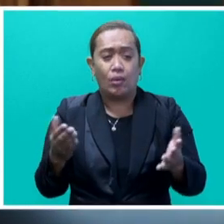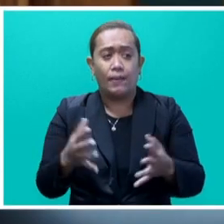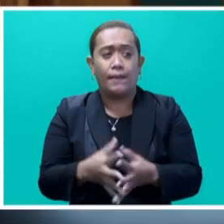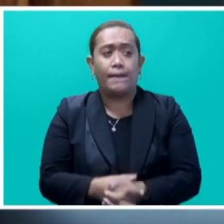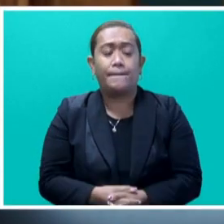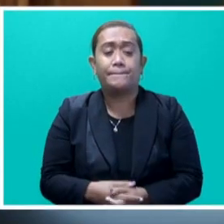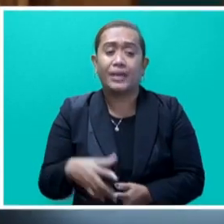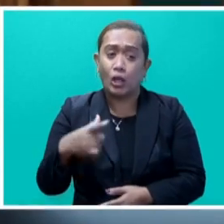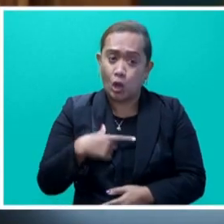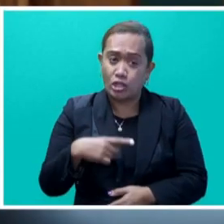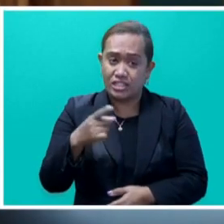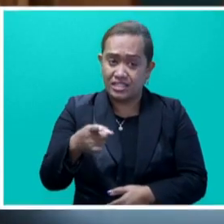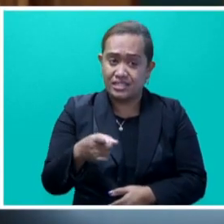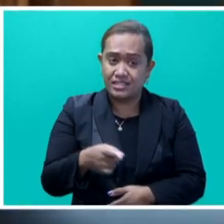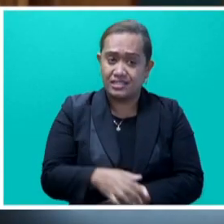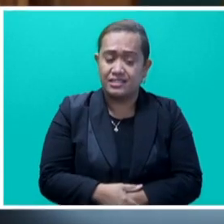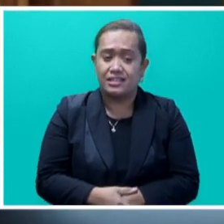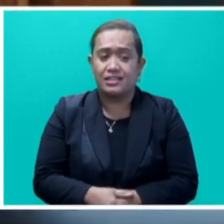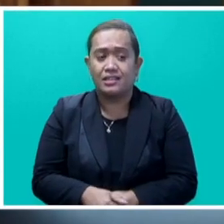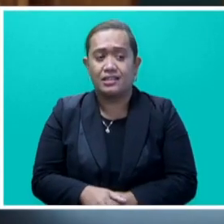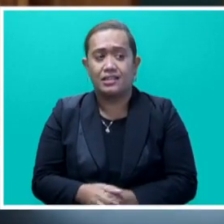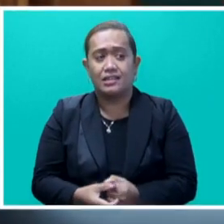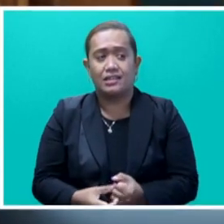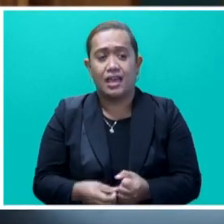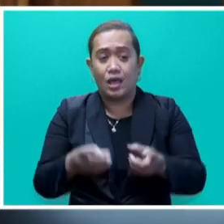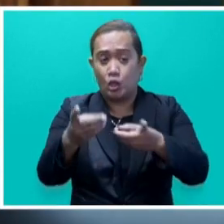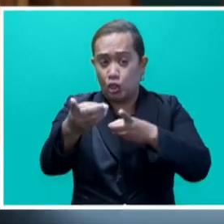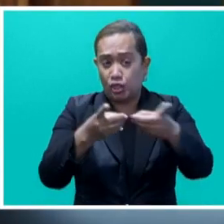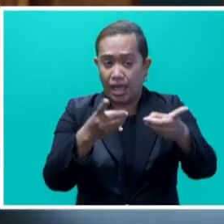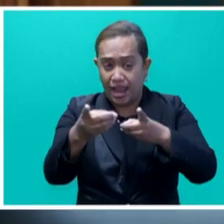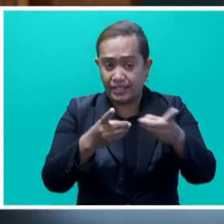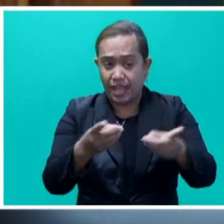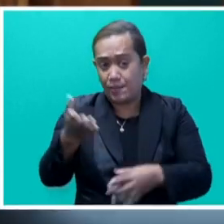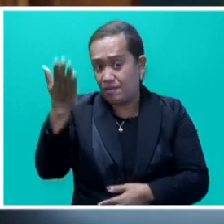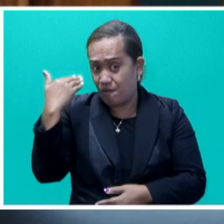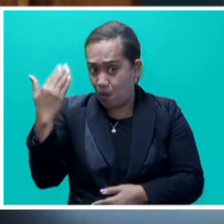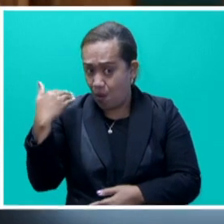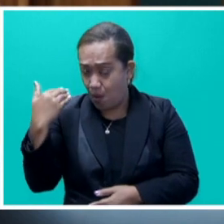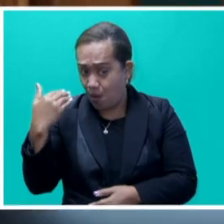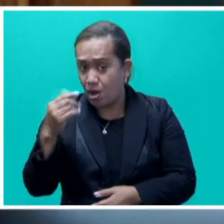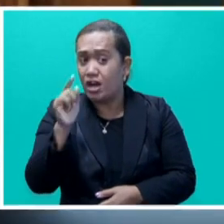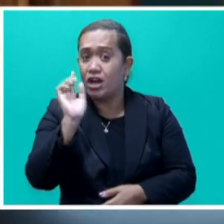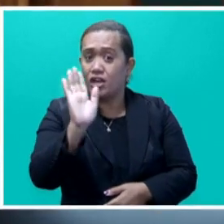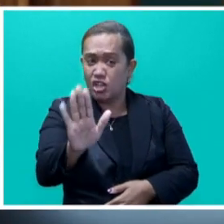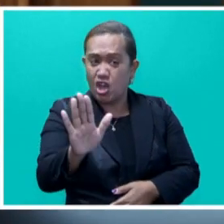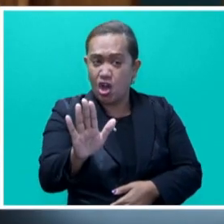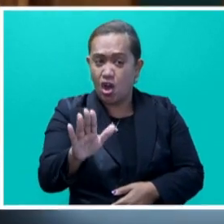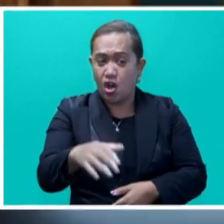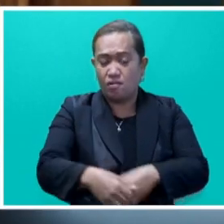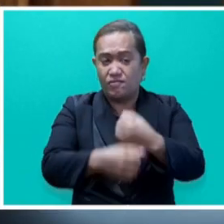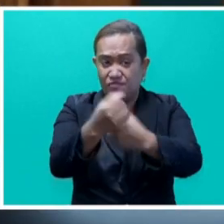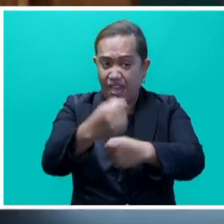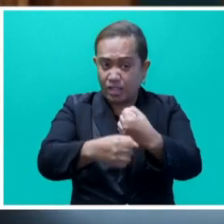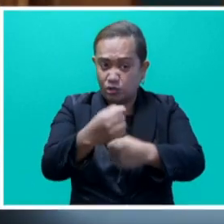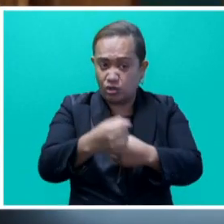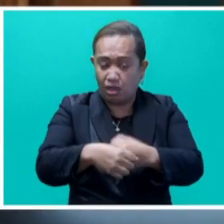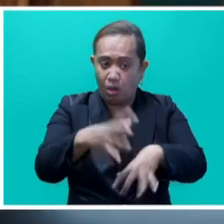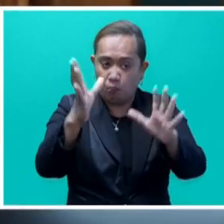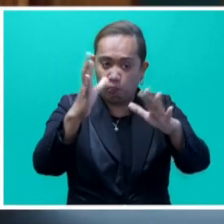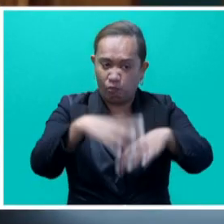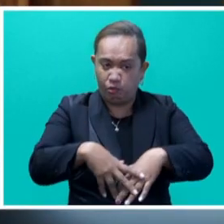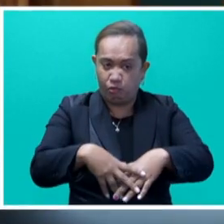directorship. We now have a modern setup at the Pine Group. Mr. Speaker, there is now